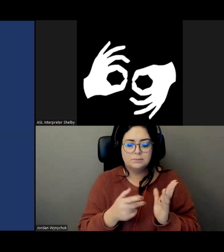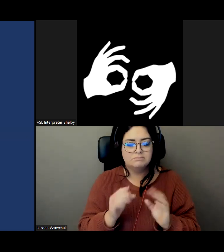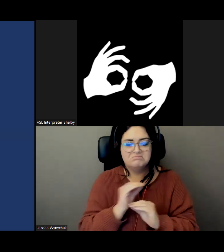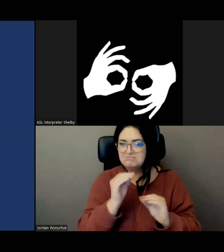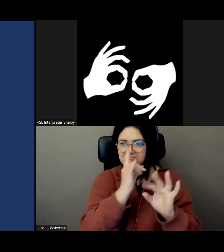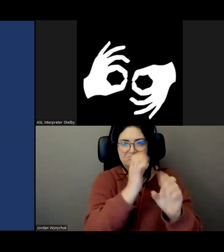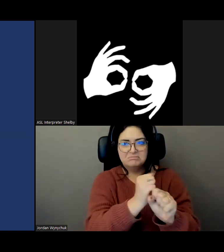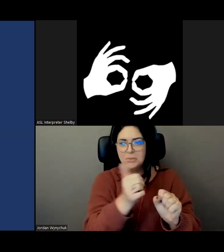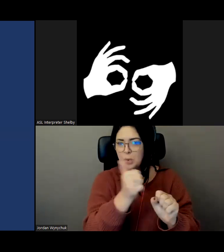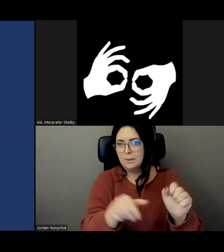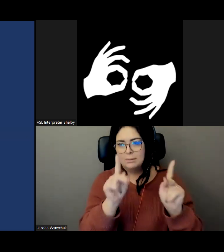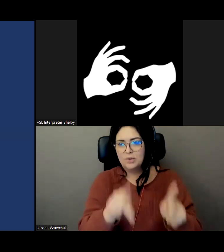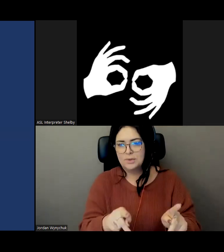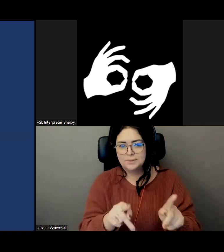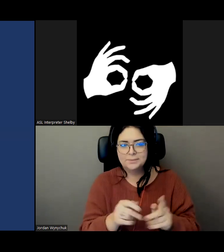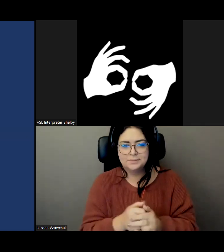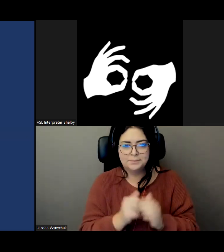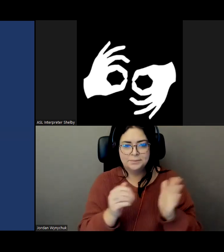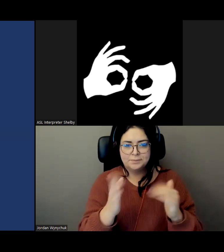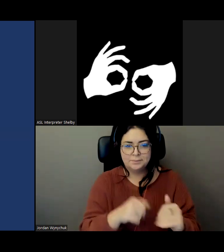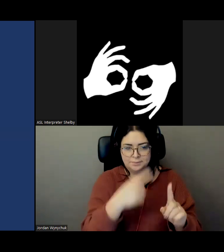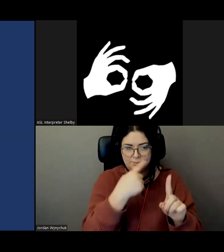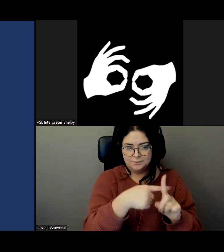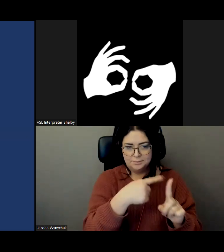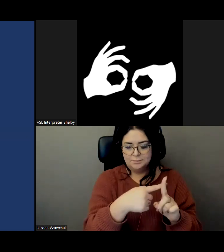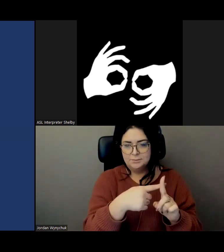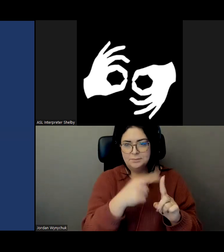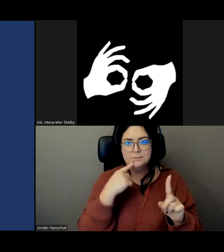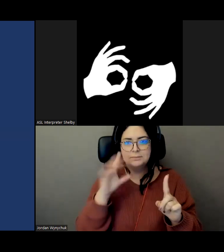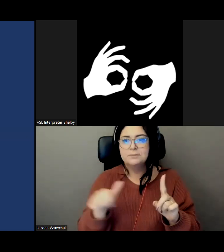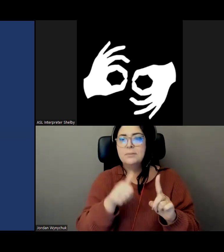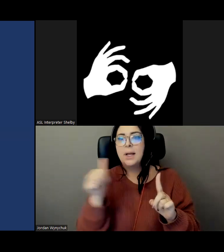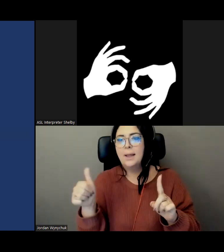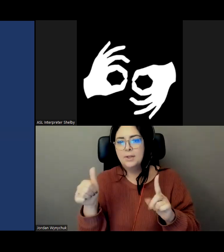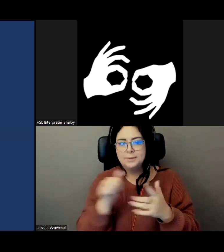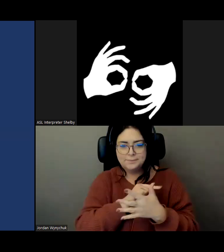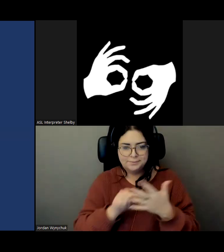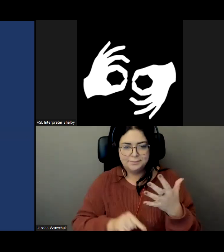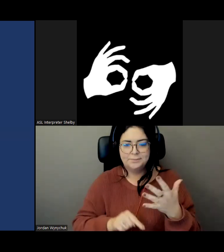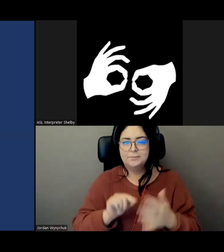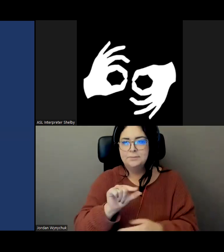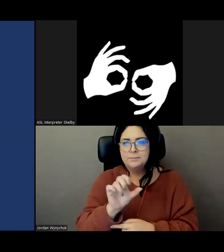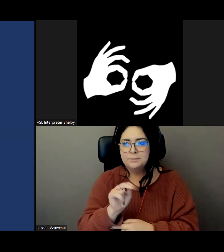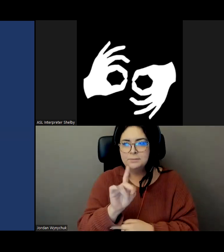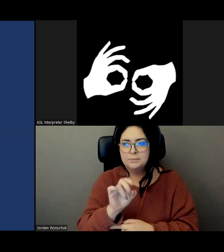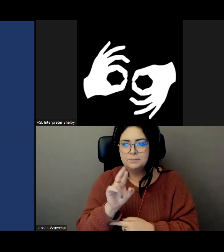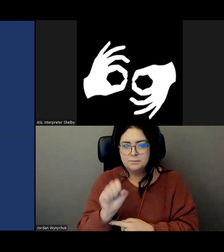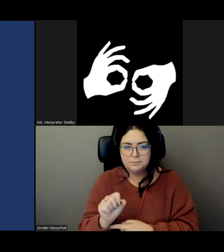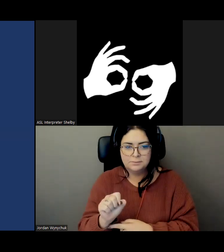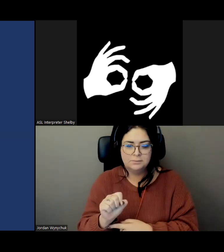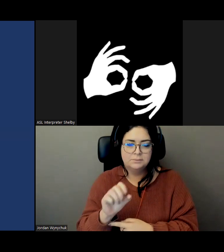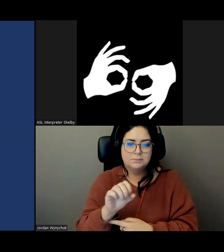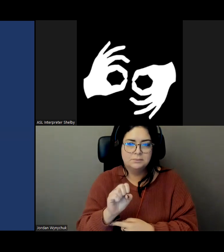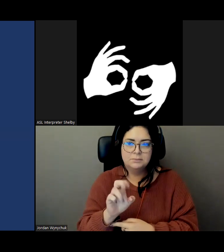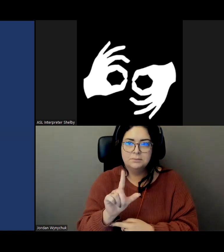someone else. And then plus represents all the other sexualities and genders under the queer umbrella.